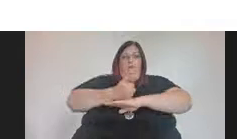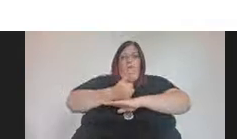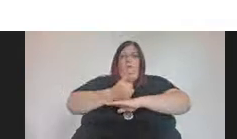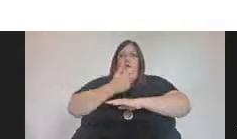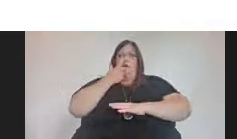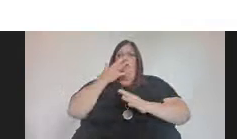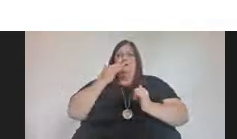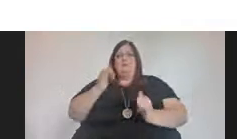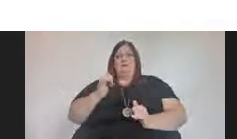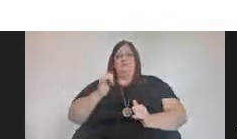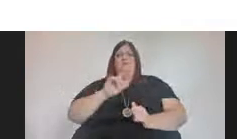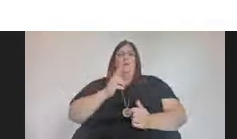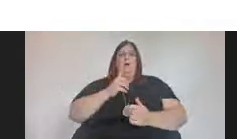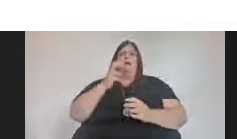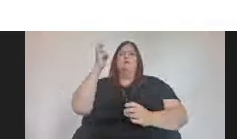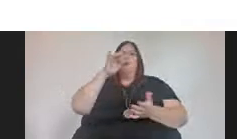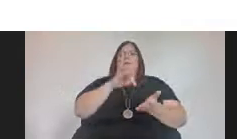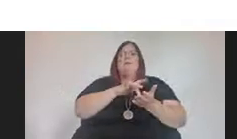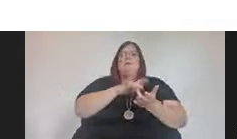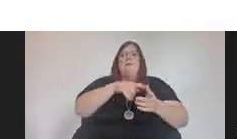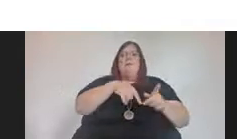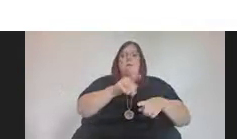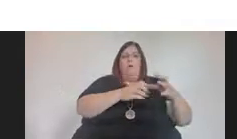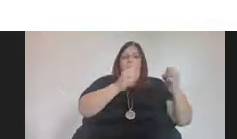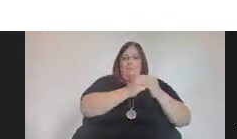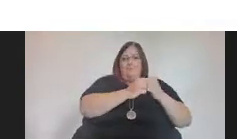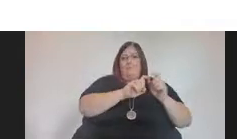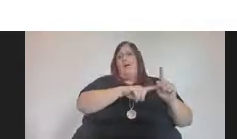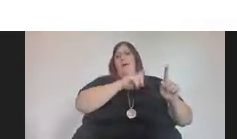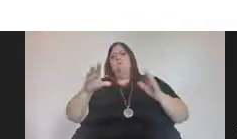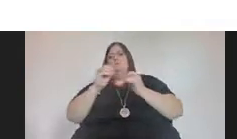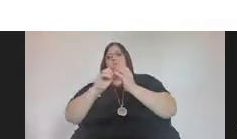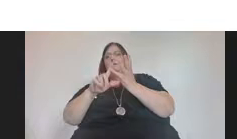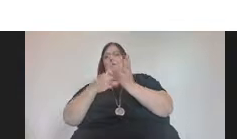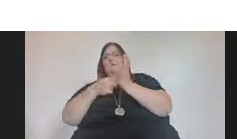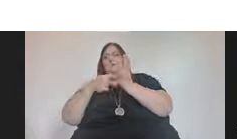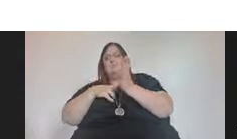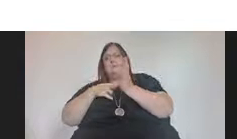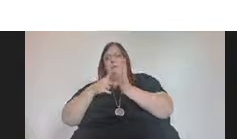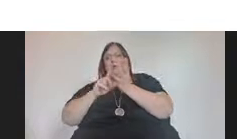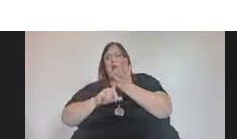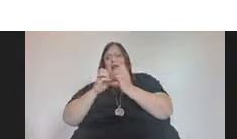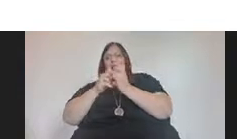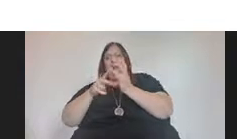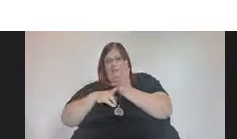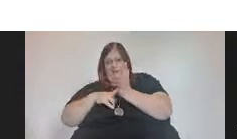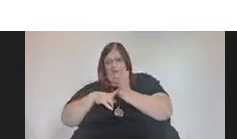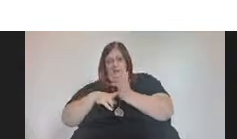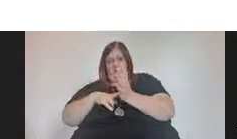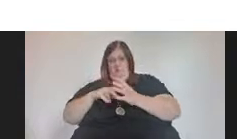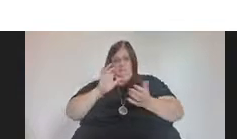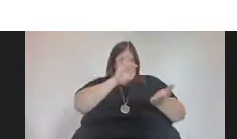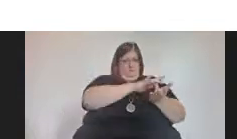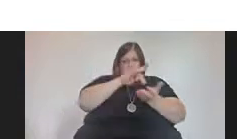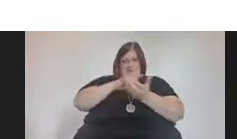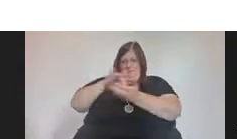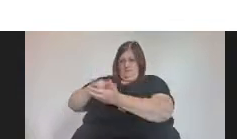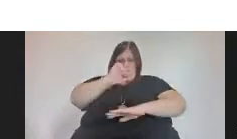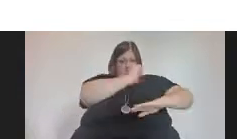from the Stoke City football ground and from Burton Albion Football Club. And actually we couldn't have done that without the support of